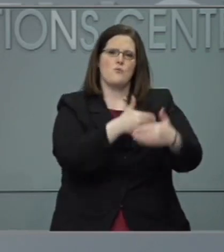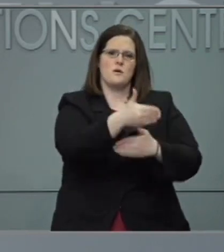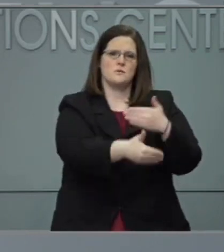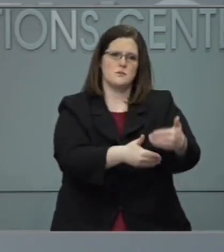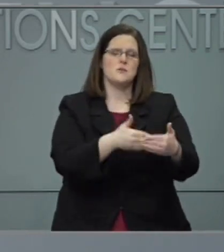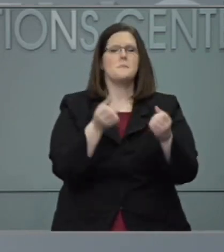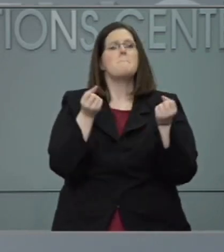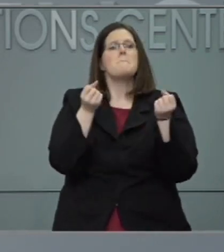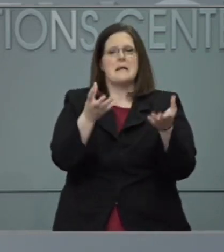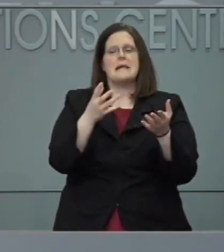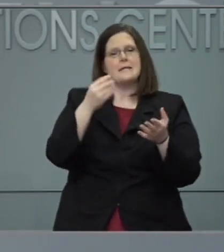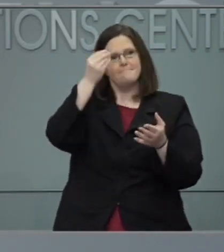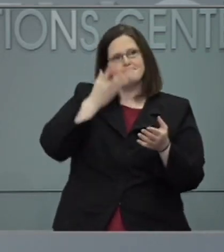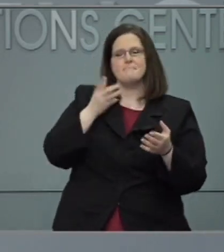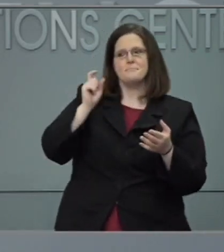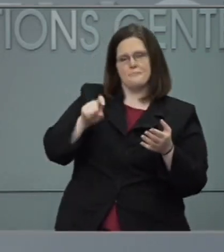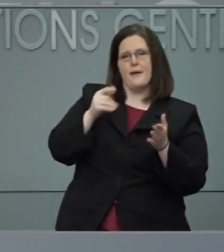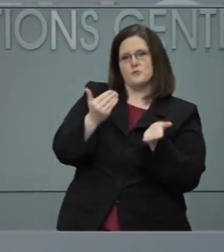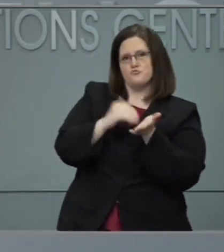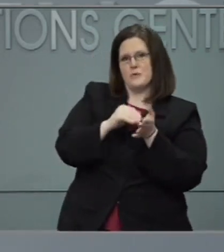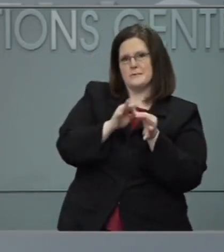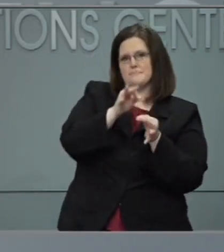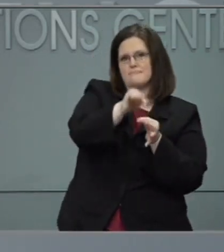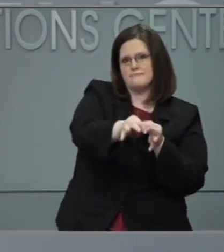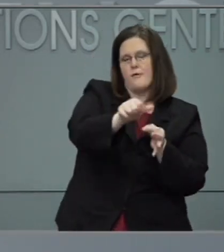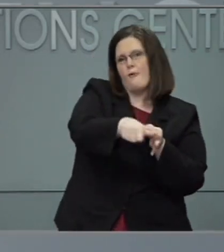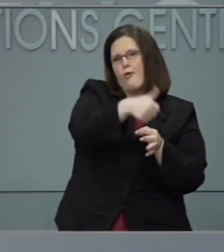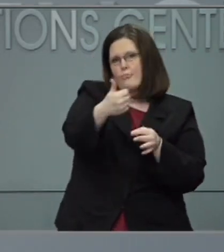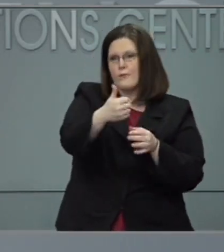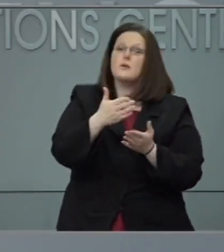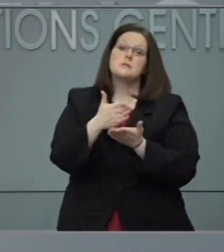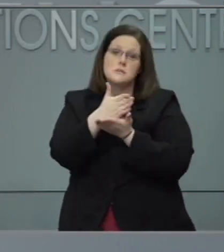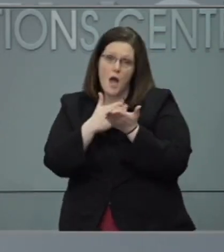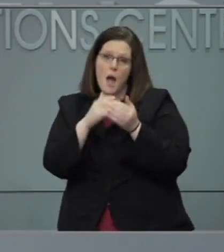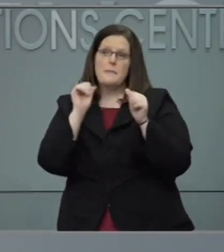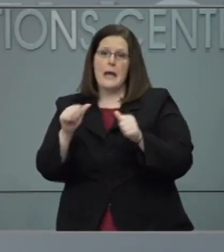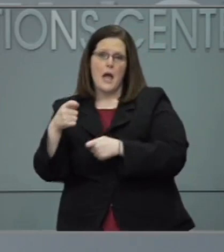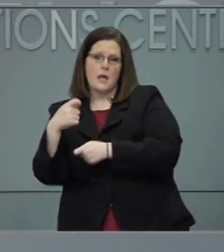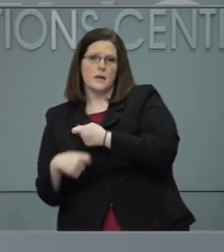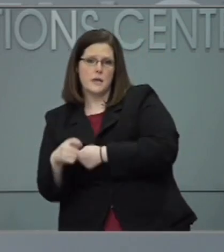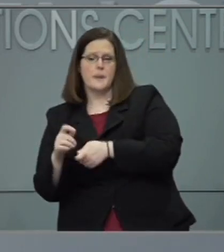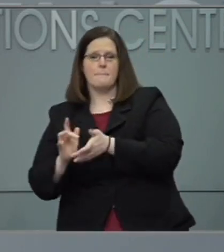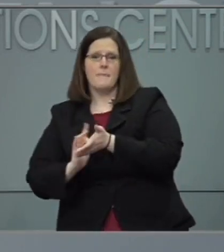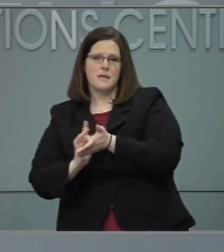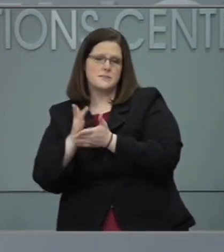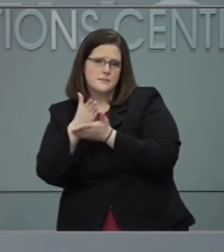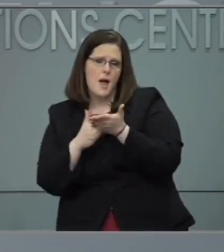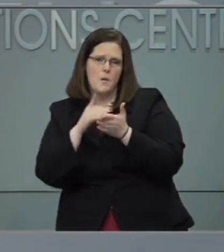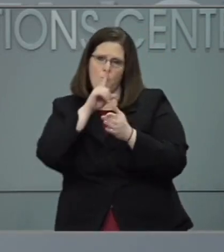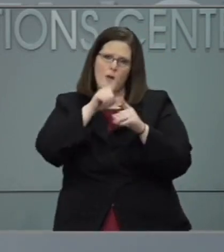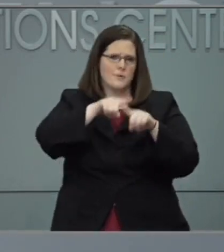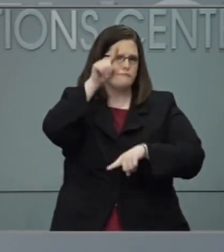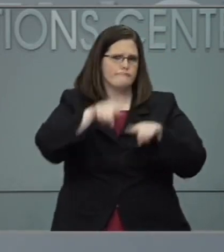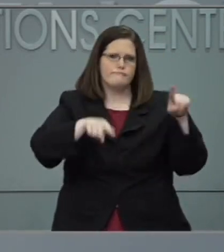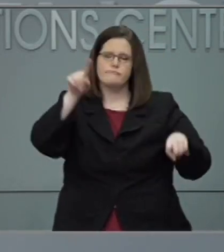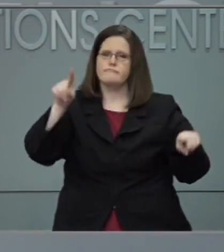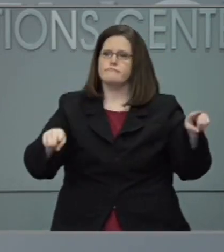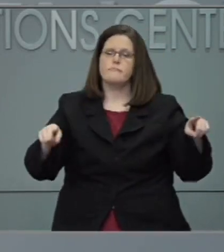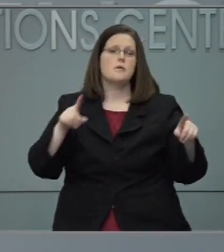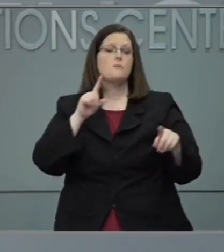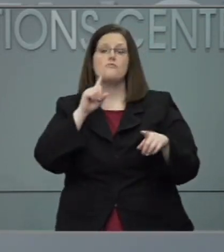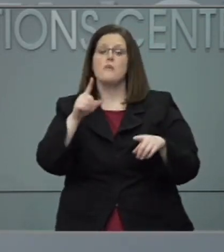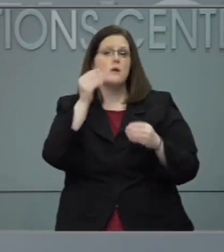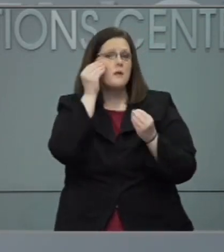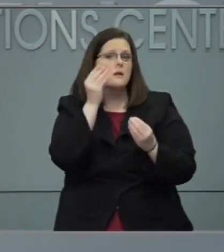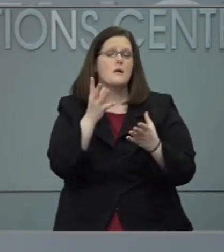appointments. Some will be able to shift over to the different vaccines, the Moderna or the Pfizer. Either way, we want to make sure that our